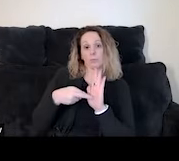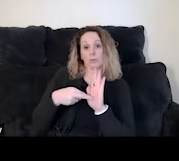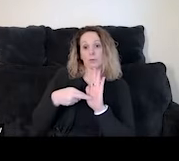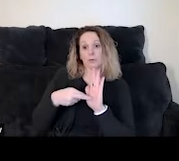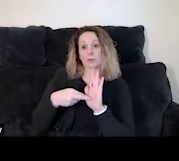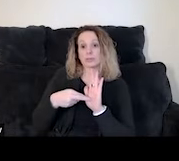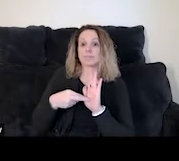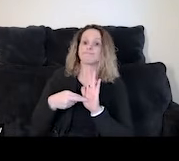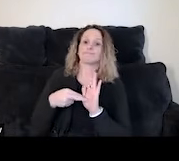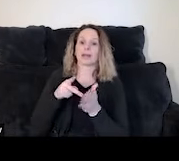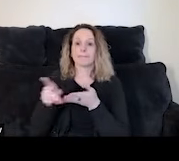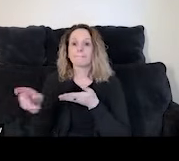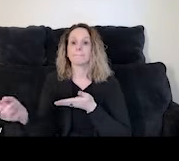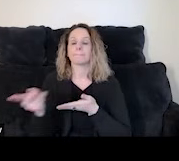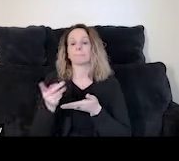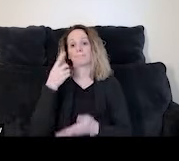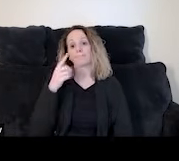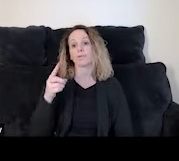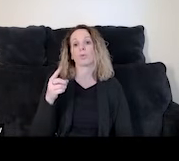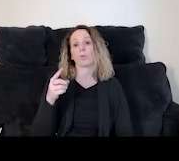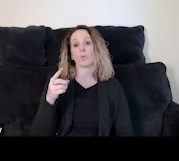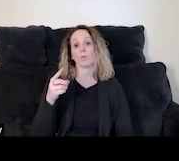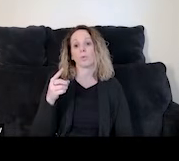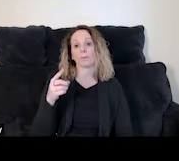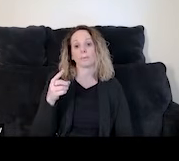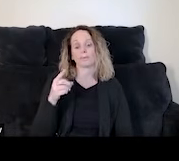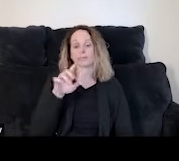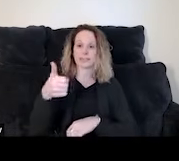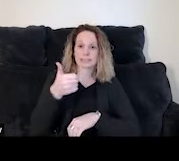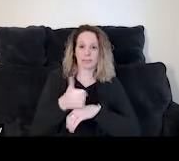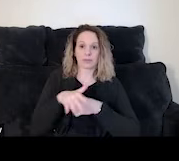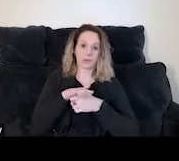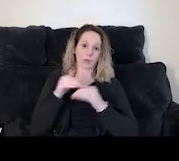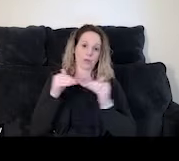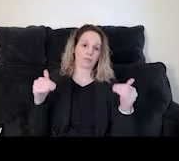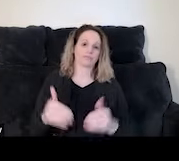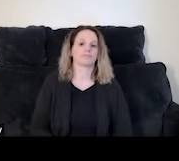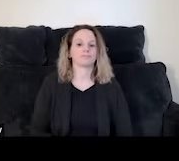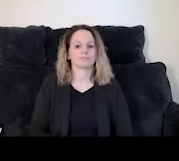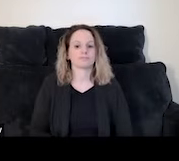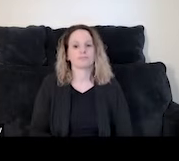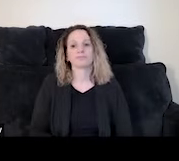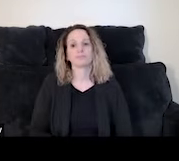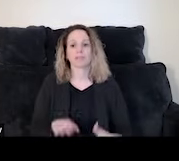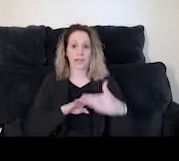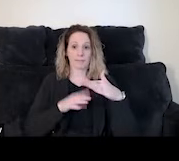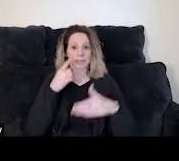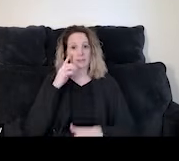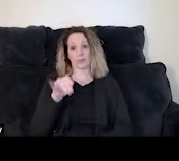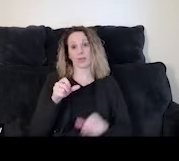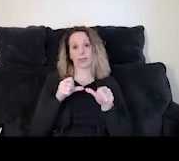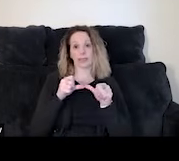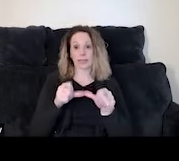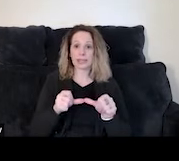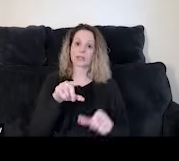and reimbursement practices that we've established at the local level. And it gives the basis for that continuous